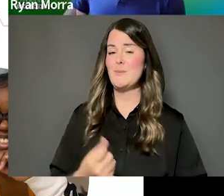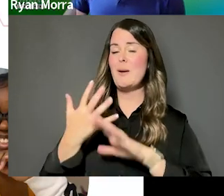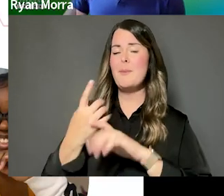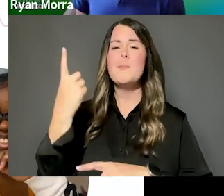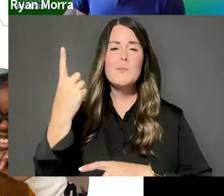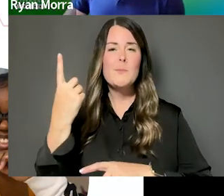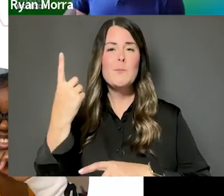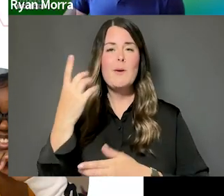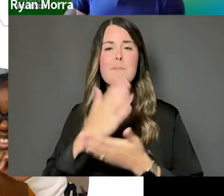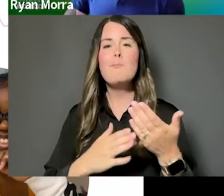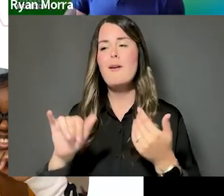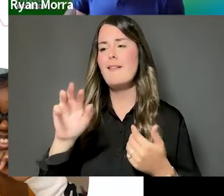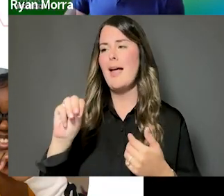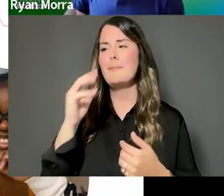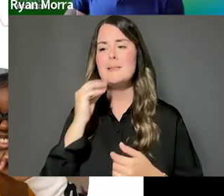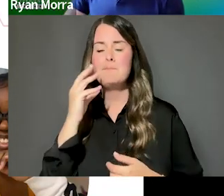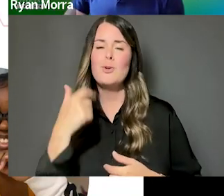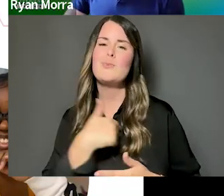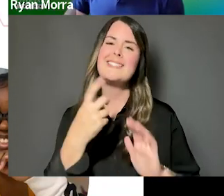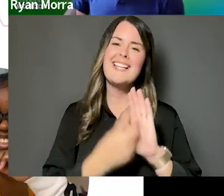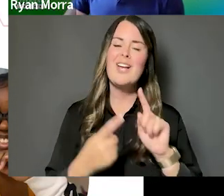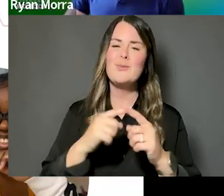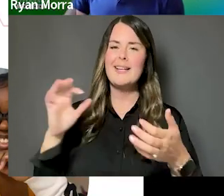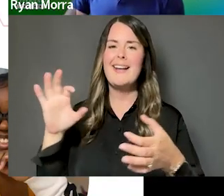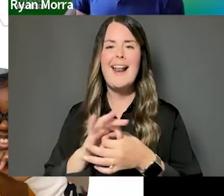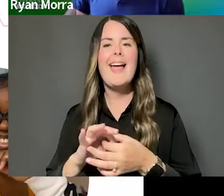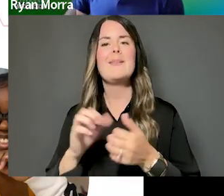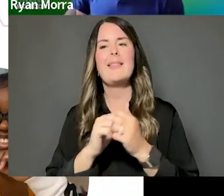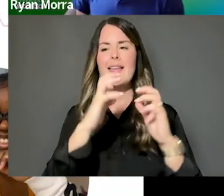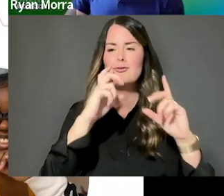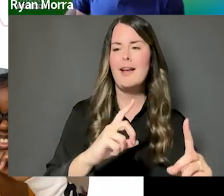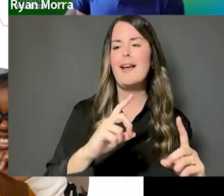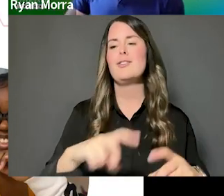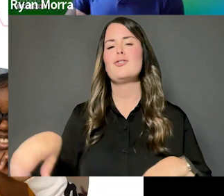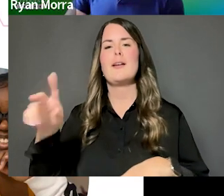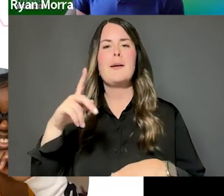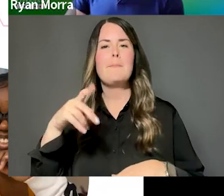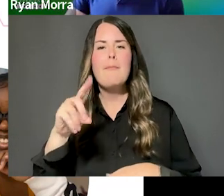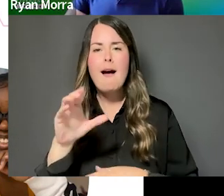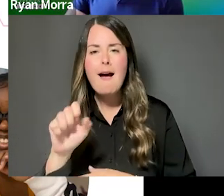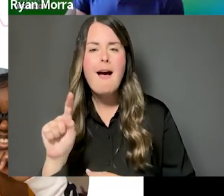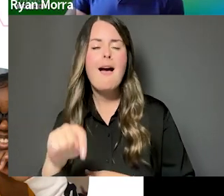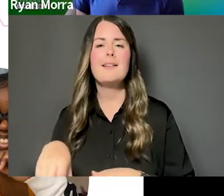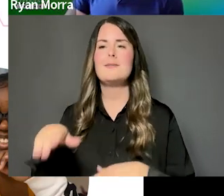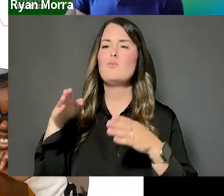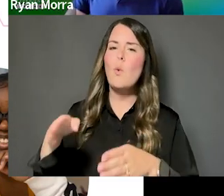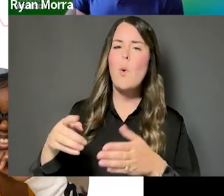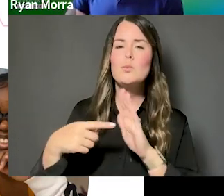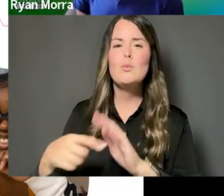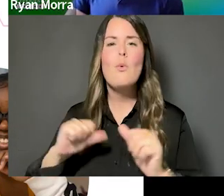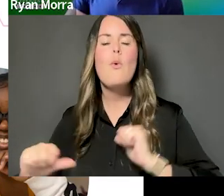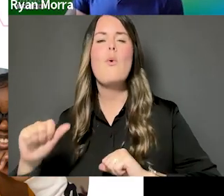This webinar is one part of the IM experience, which we have designed to connect educators to webinars, podcasts, our